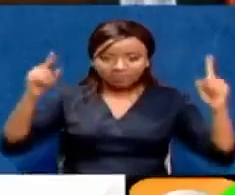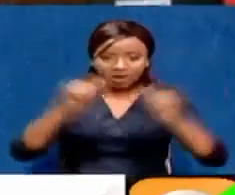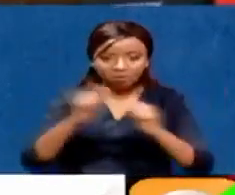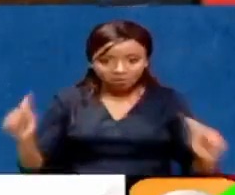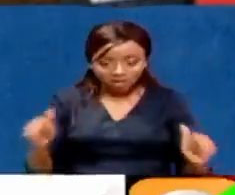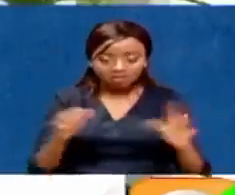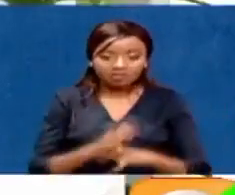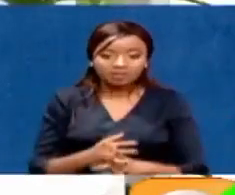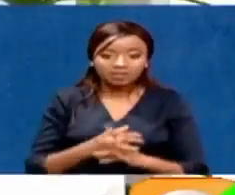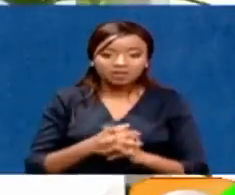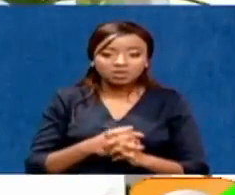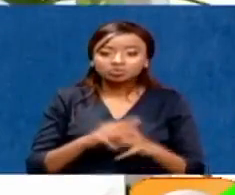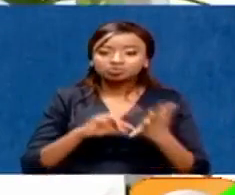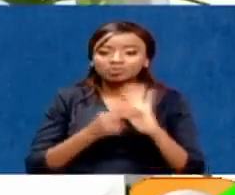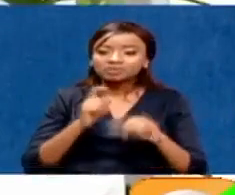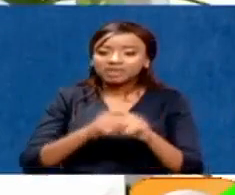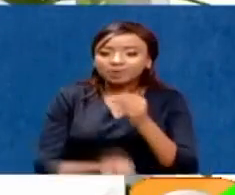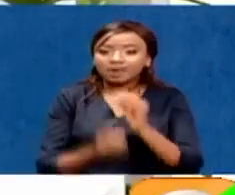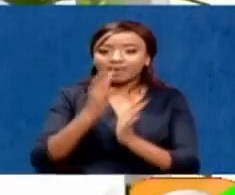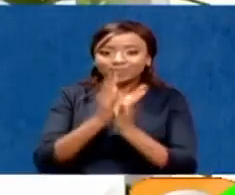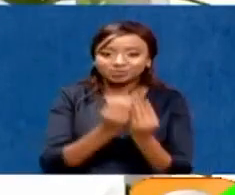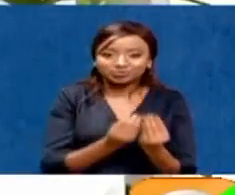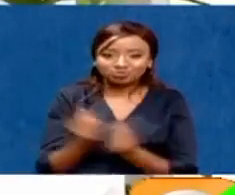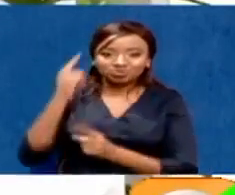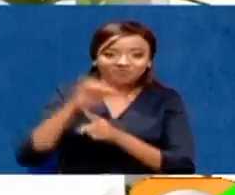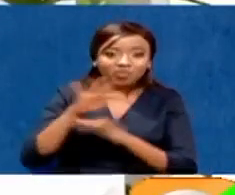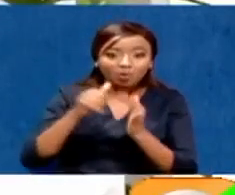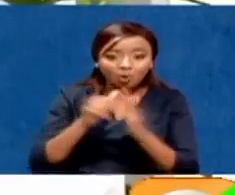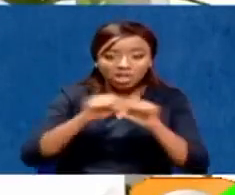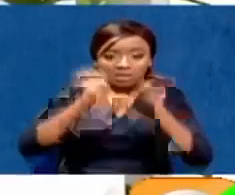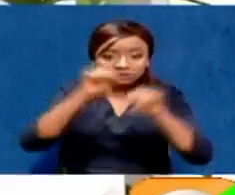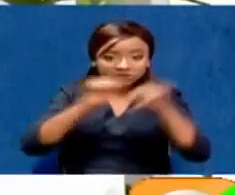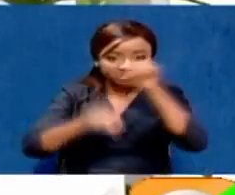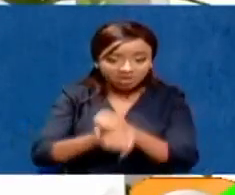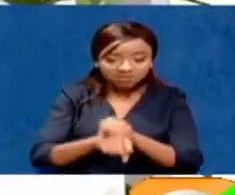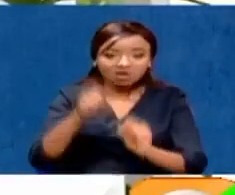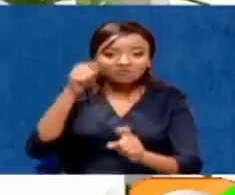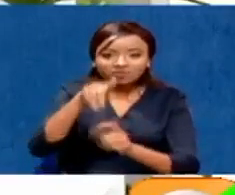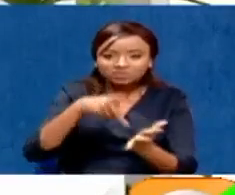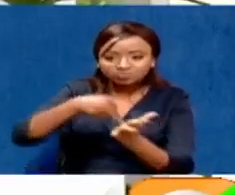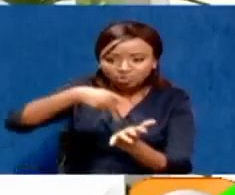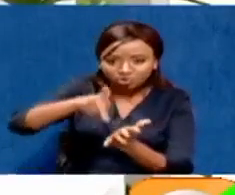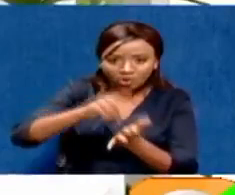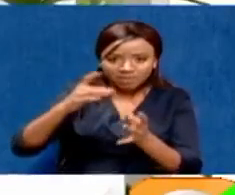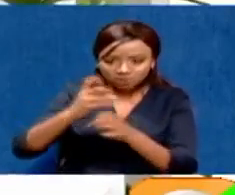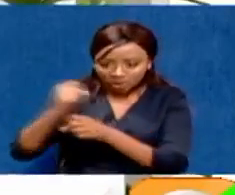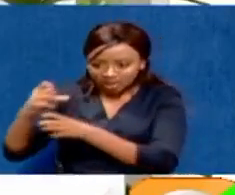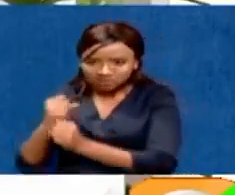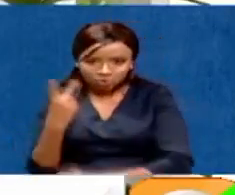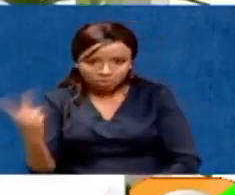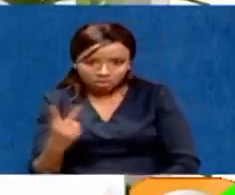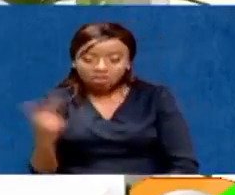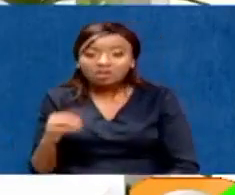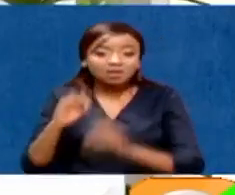accountable. Providing and building solutions for the entire spectrum of these key procuring entities that